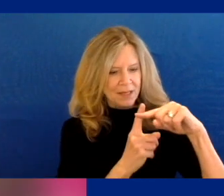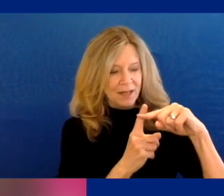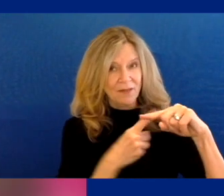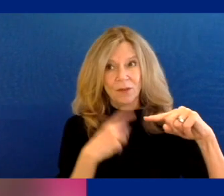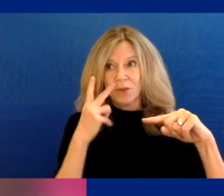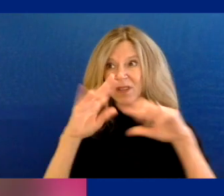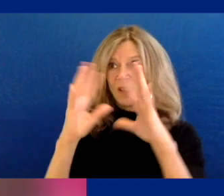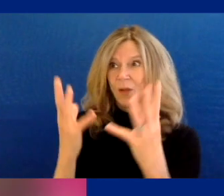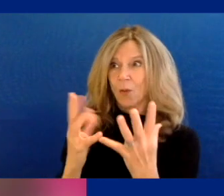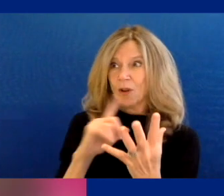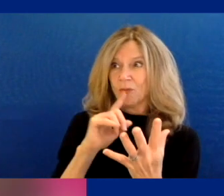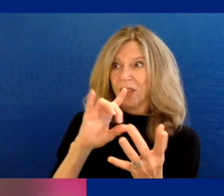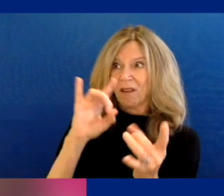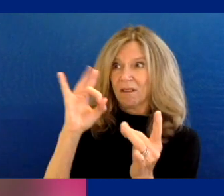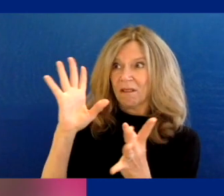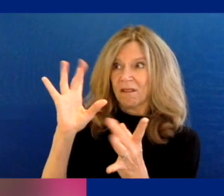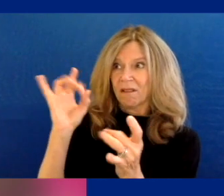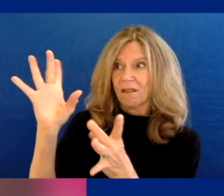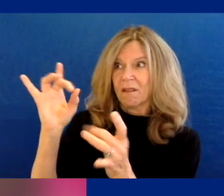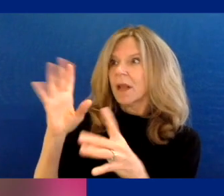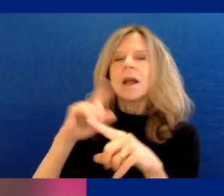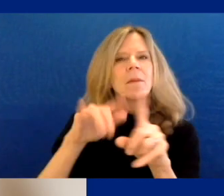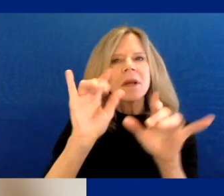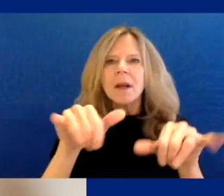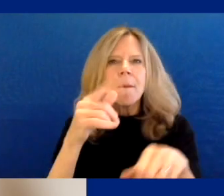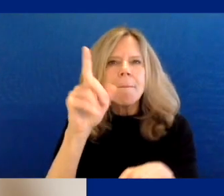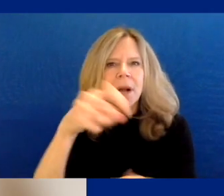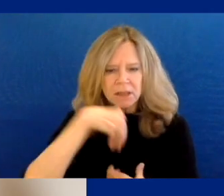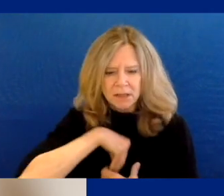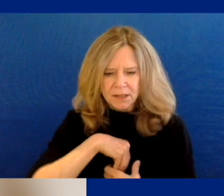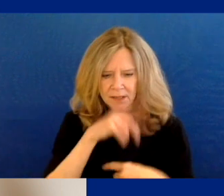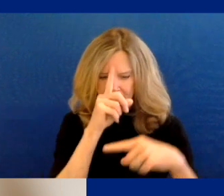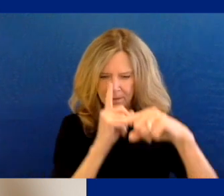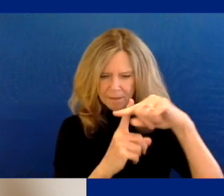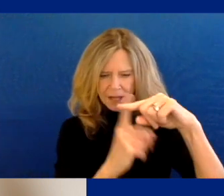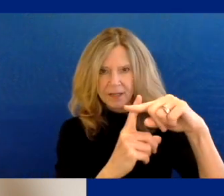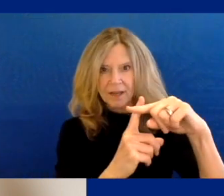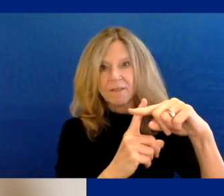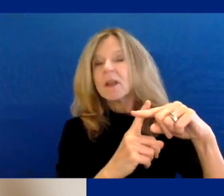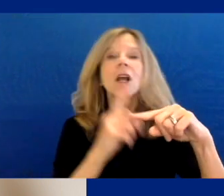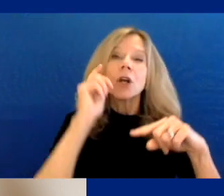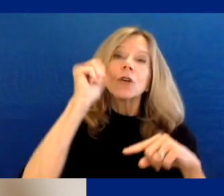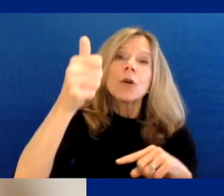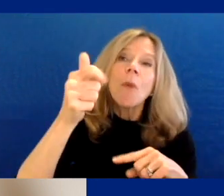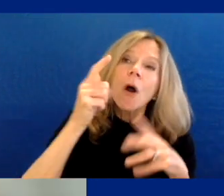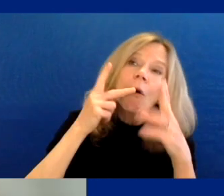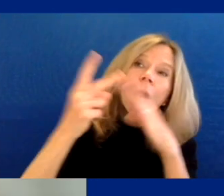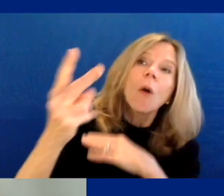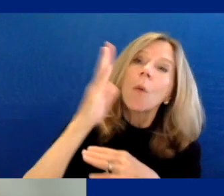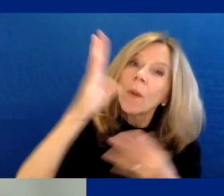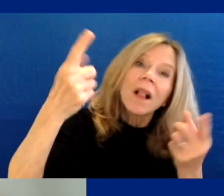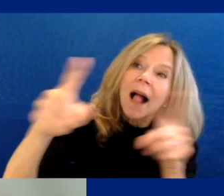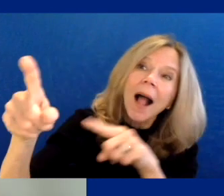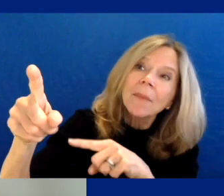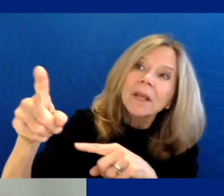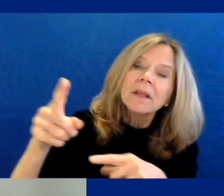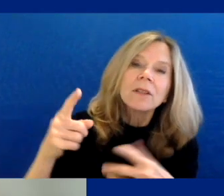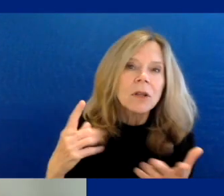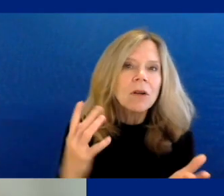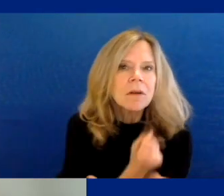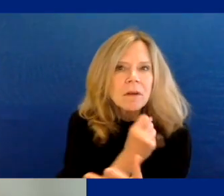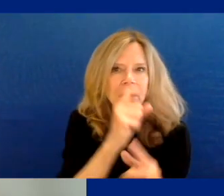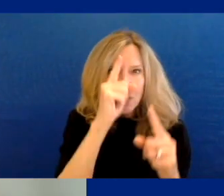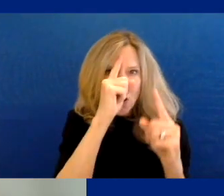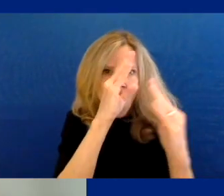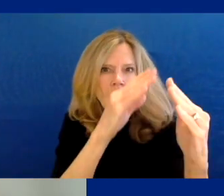world. But I think we have to have hope. Because tomorrow gonna come anyway. So how we gonna deal with that time when it comes? So you might as